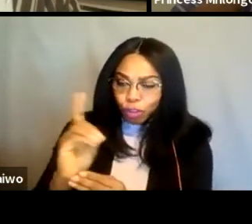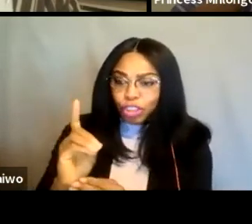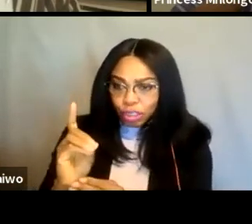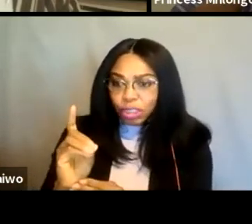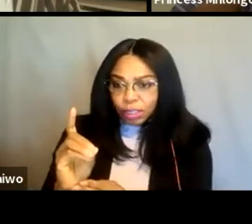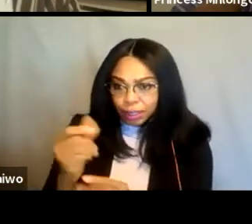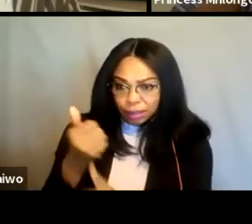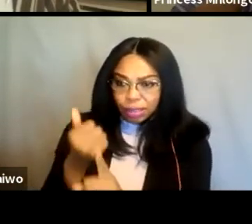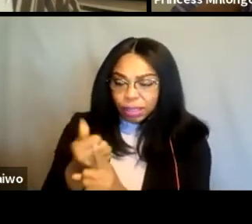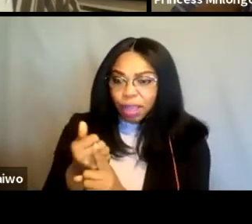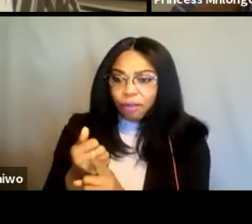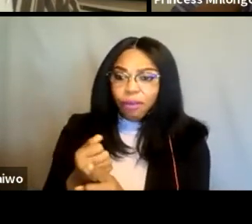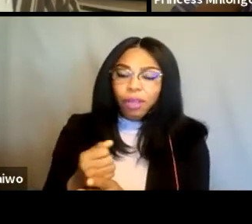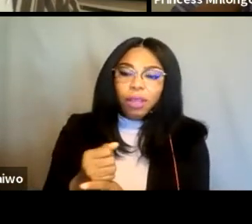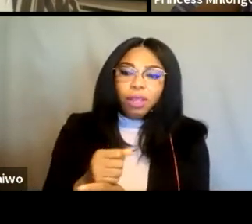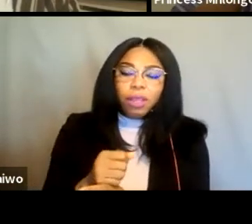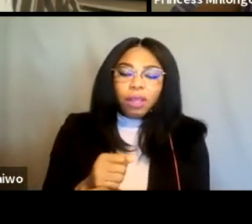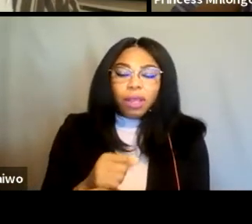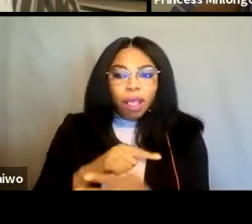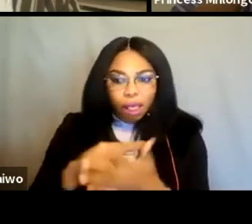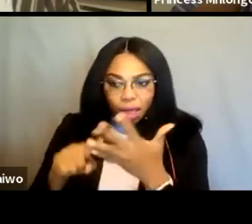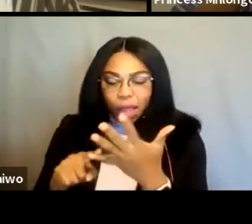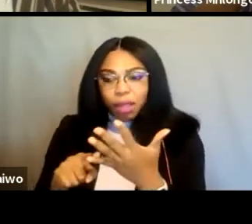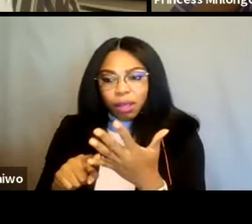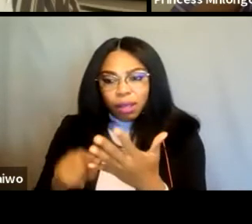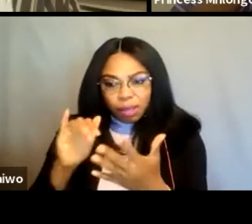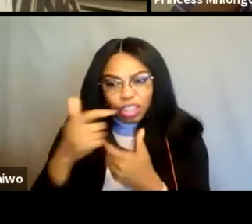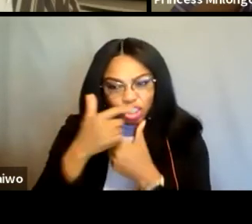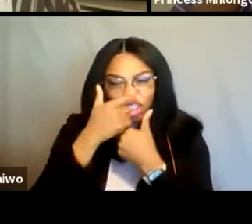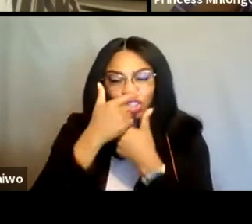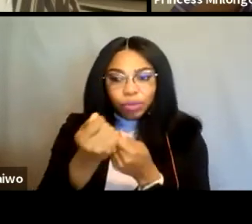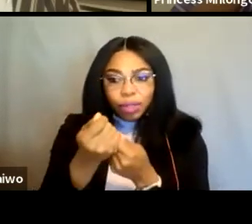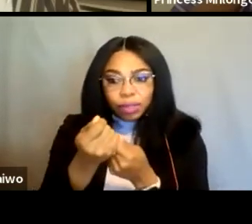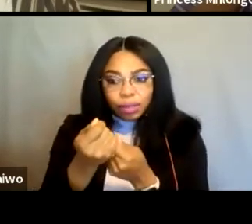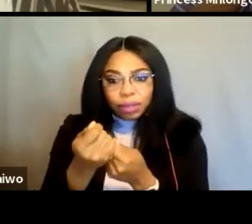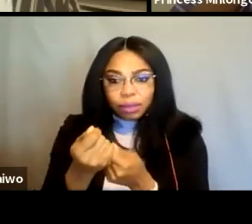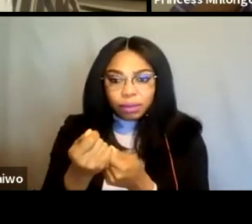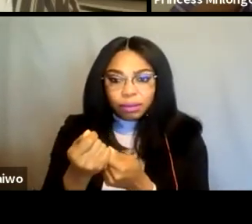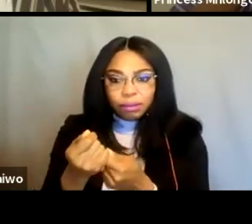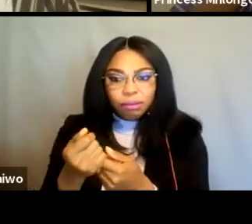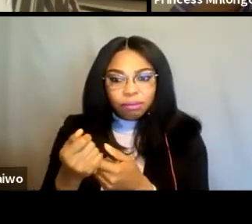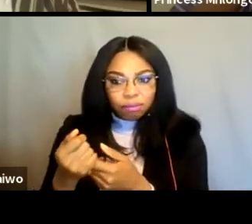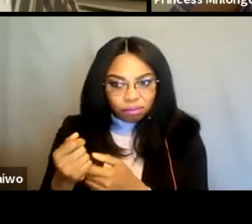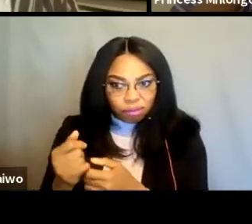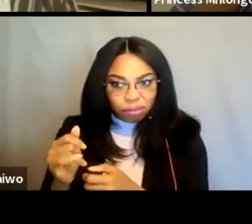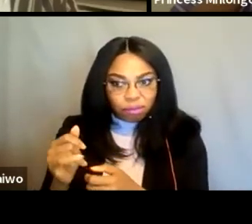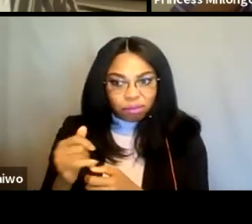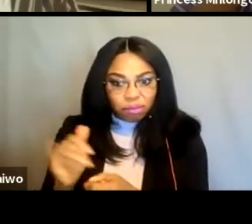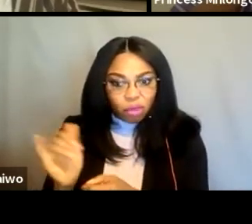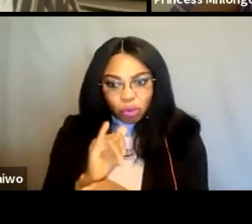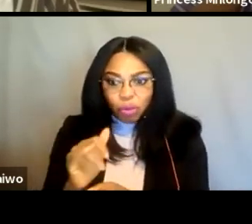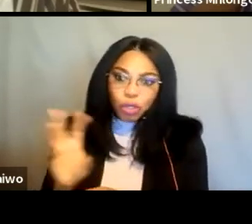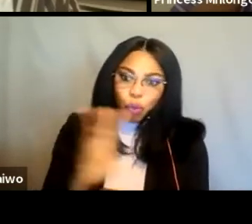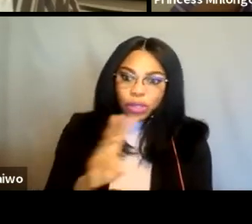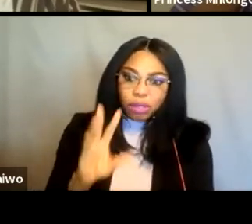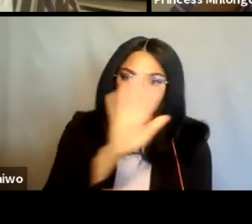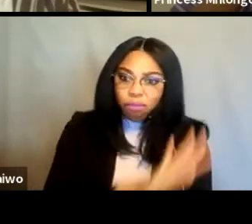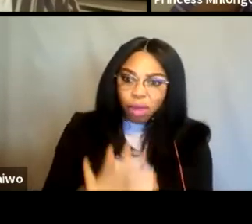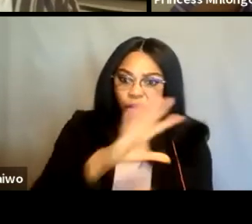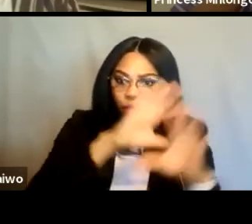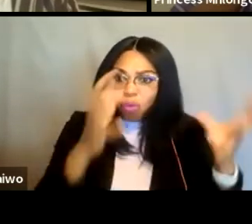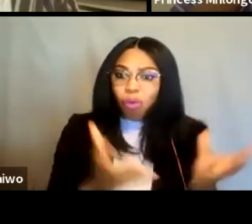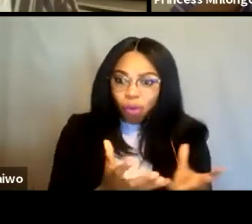dramaturgy itself, of dramaturgs and all of that, it's an interesting one, even, you know, even in the Western part of the world. And, you